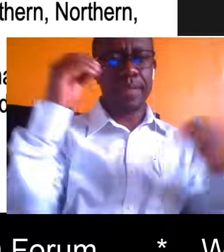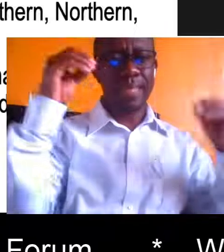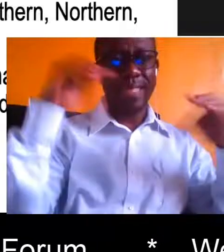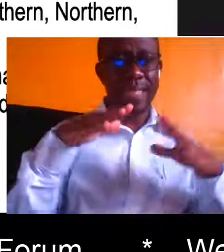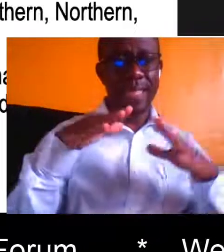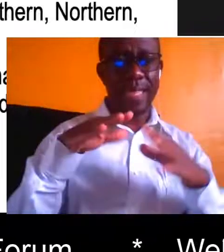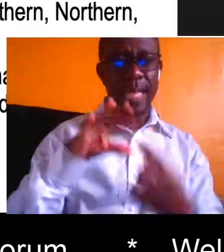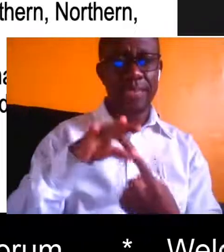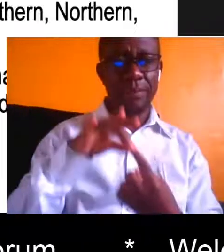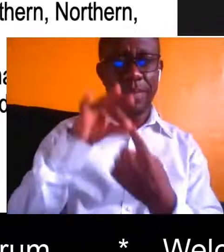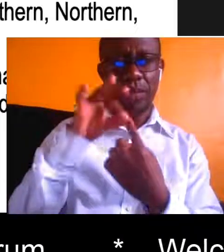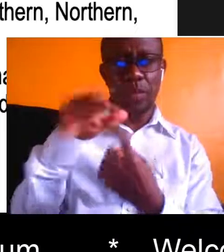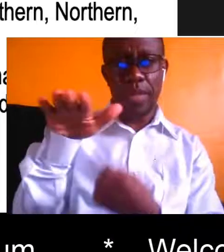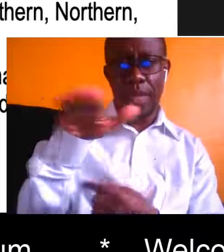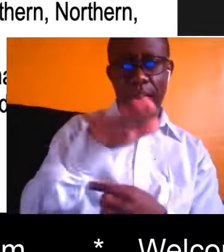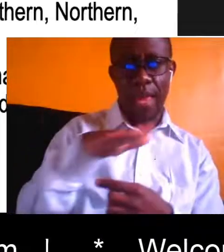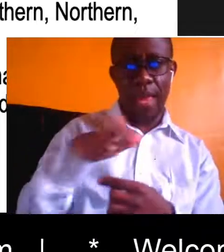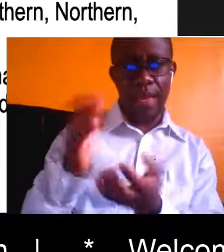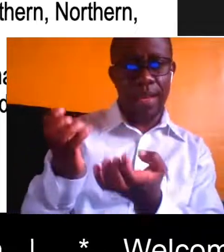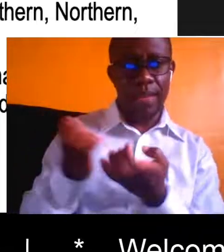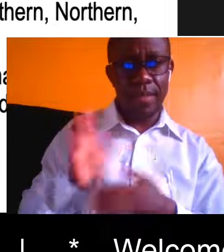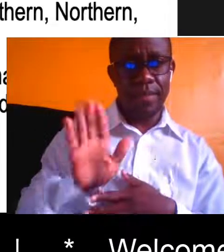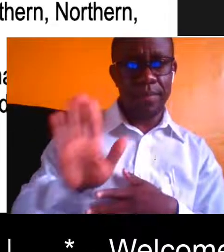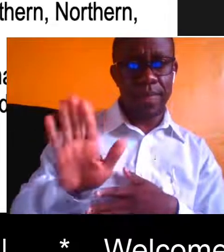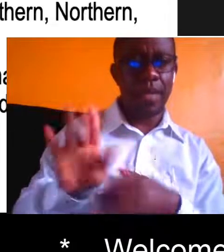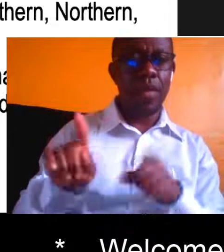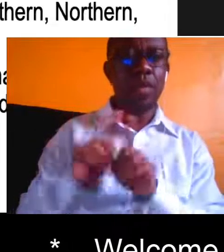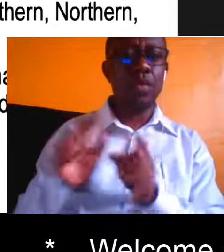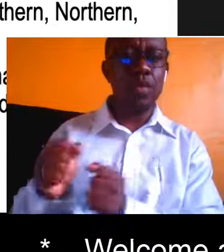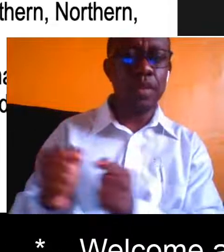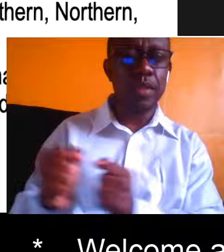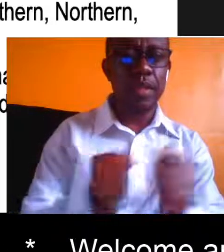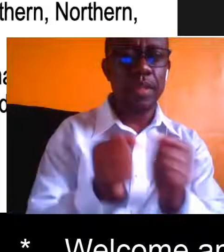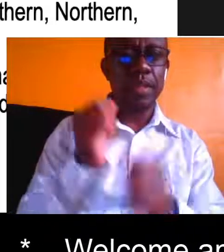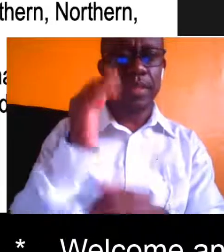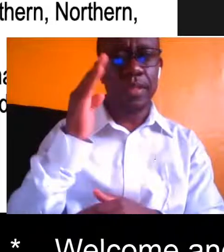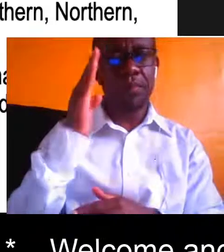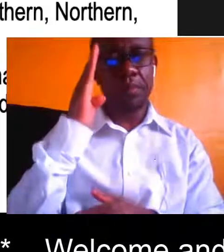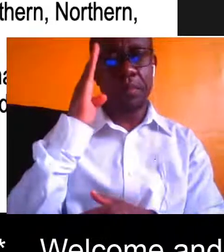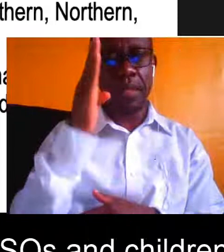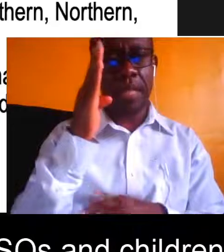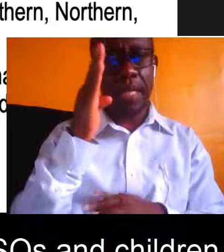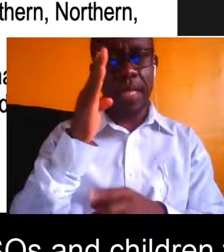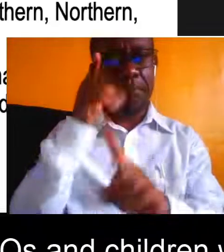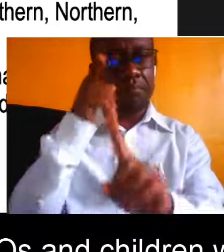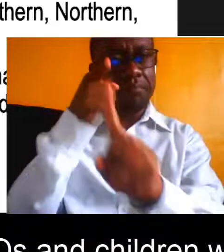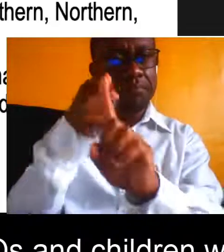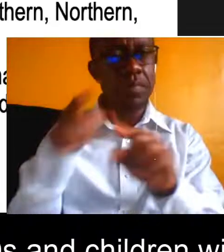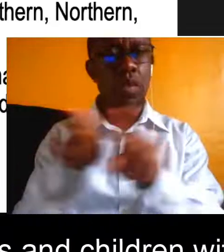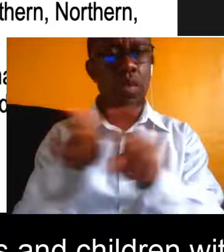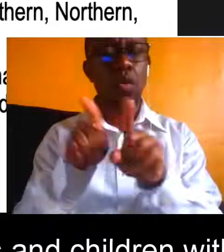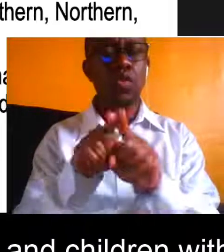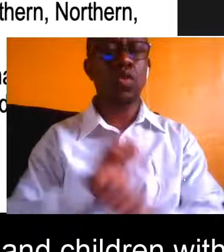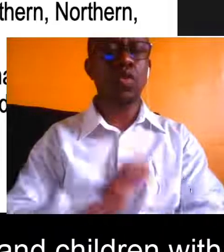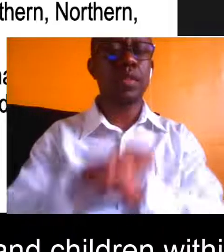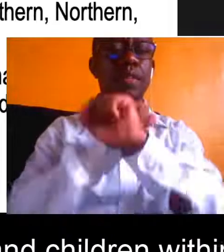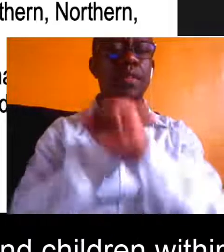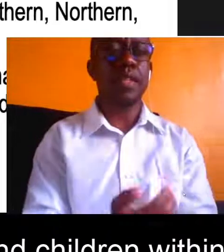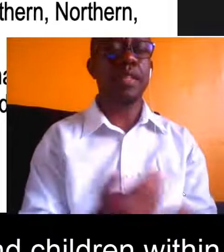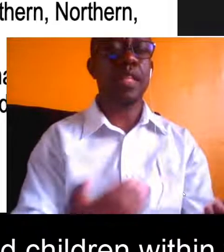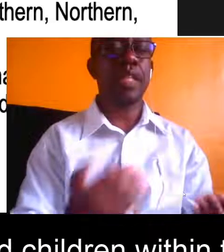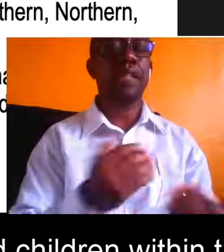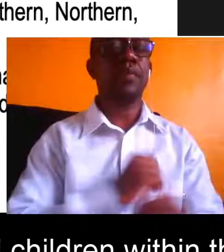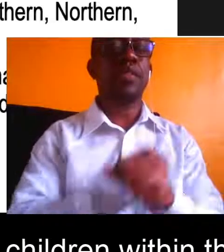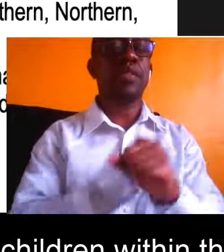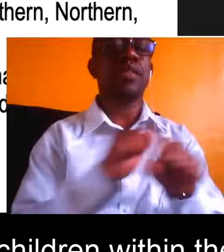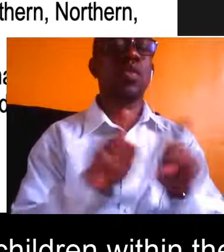thematic areas of the CSO Forum, strategic direction, and policies such as safeguarding, child protection, guidelines, resource